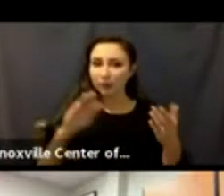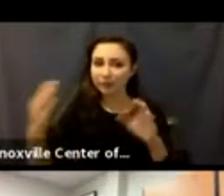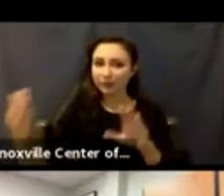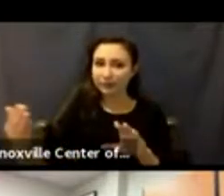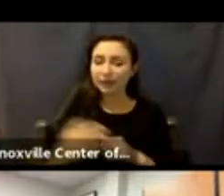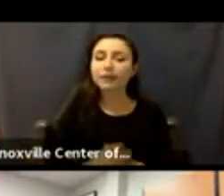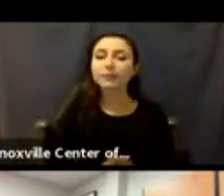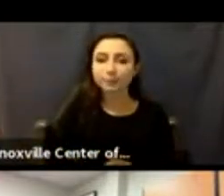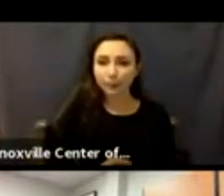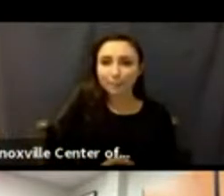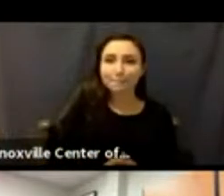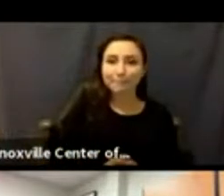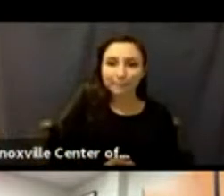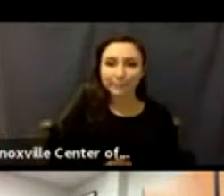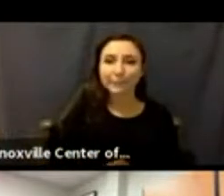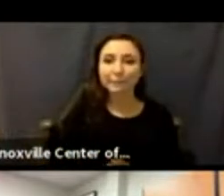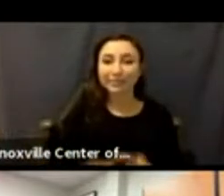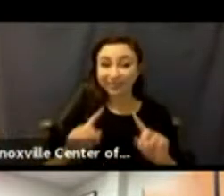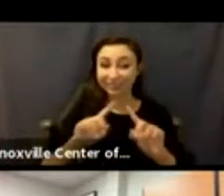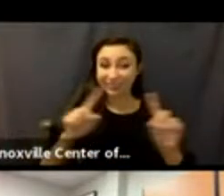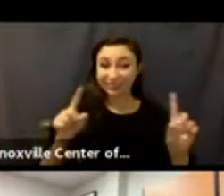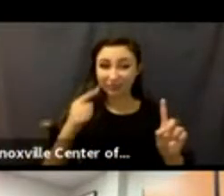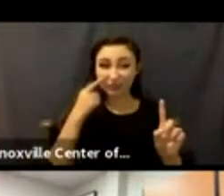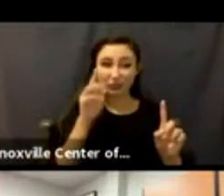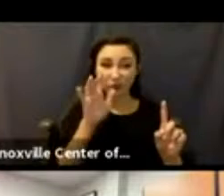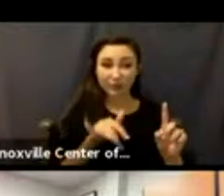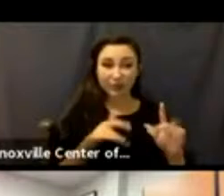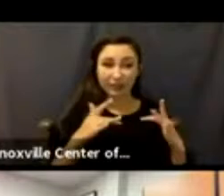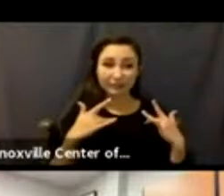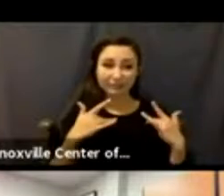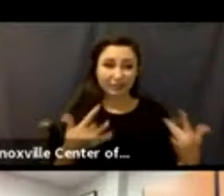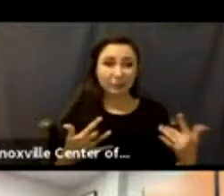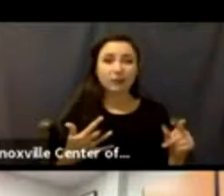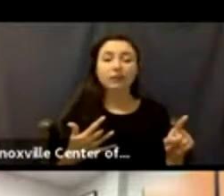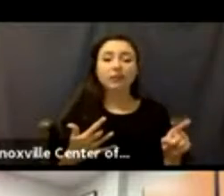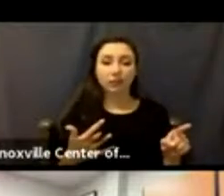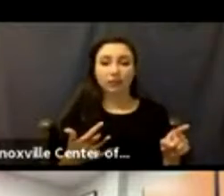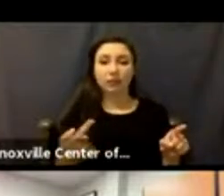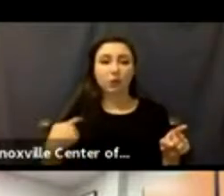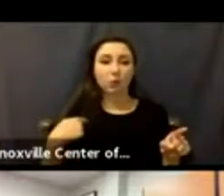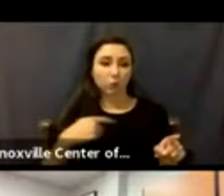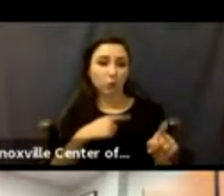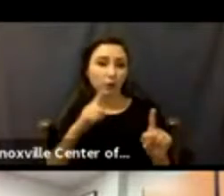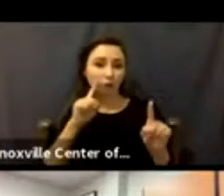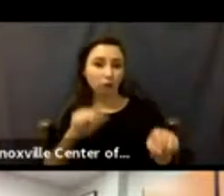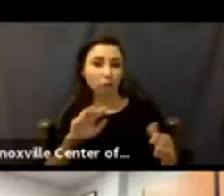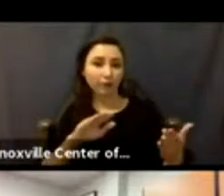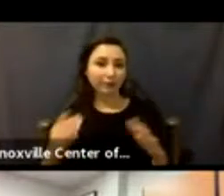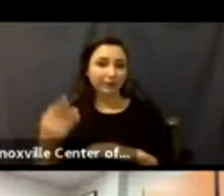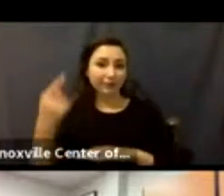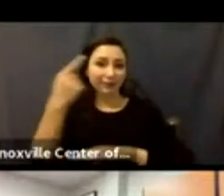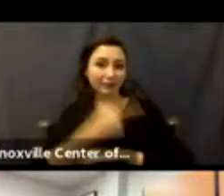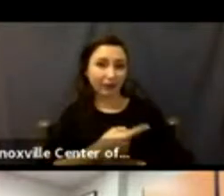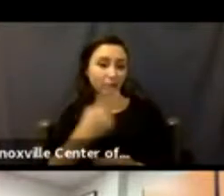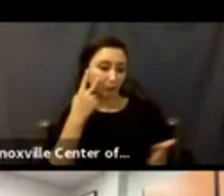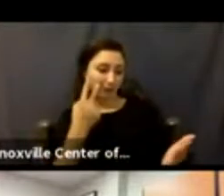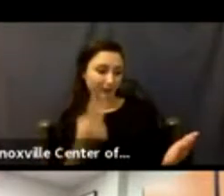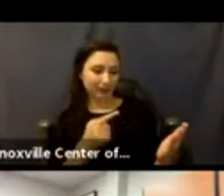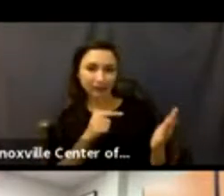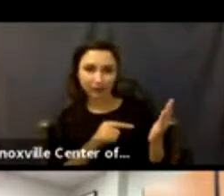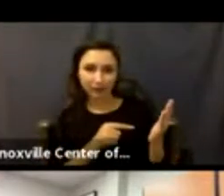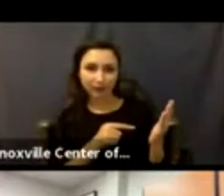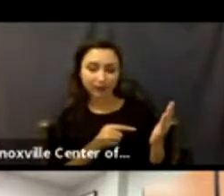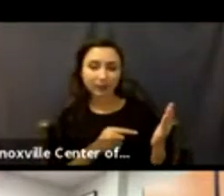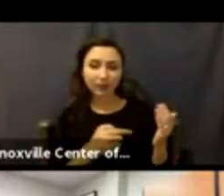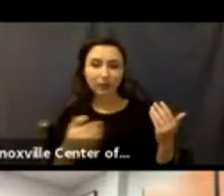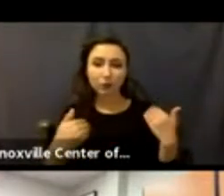And so the differences there typically are, we report the deaths on the day that we get them, and we are